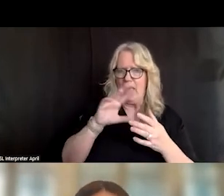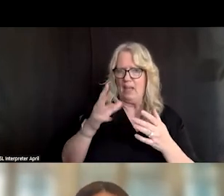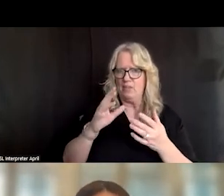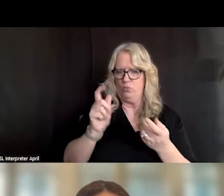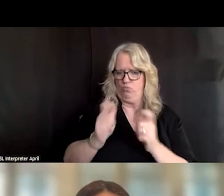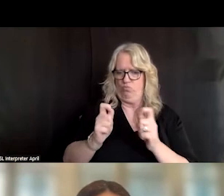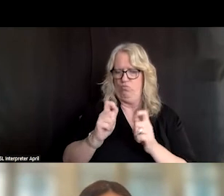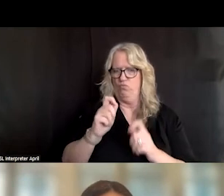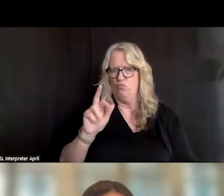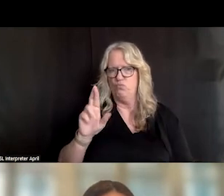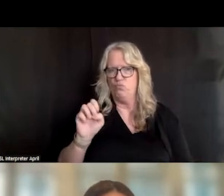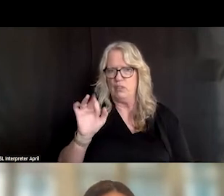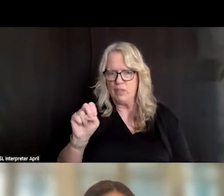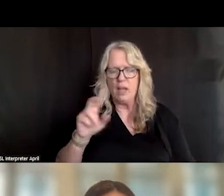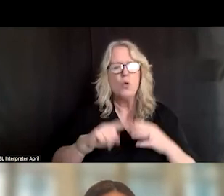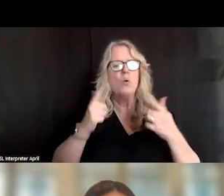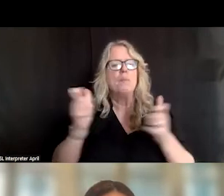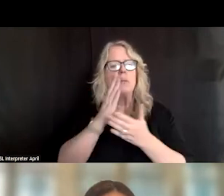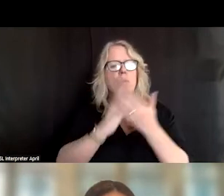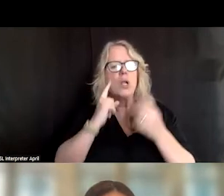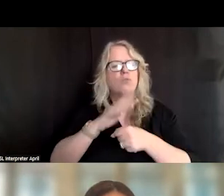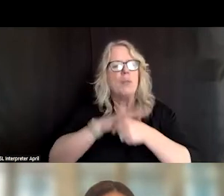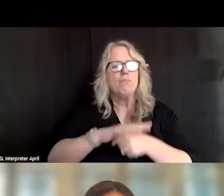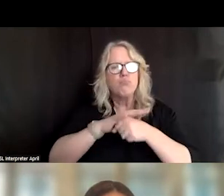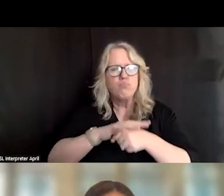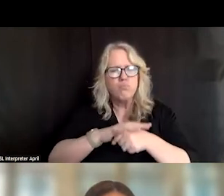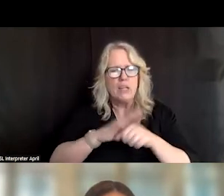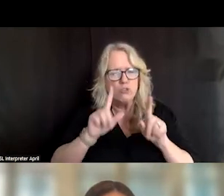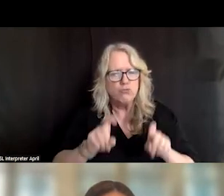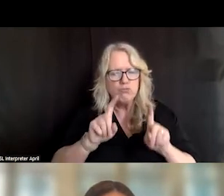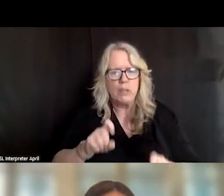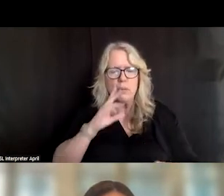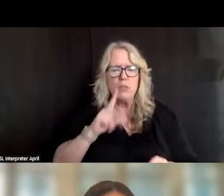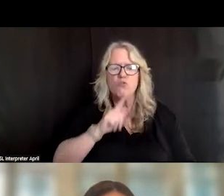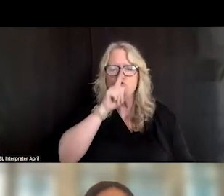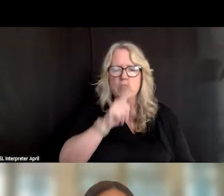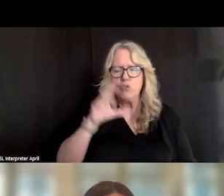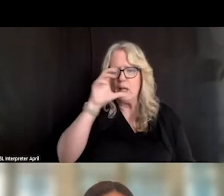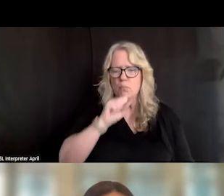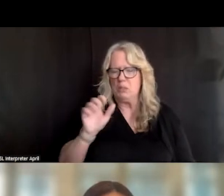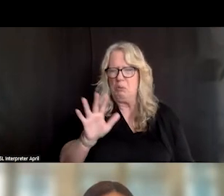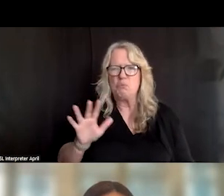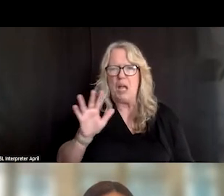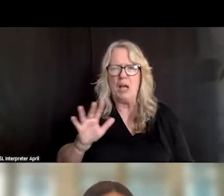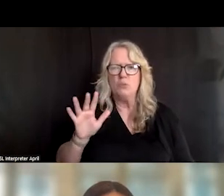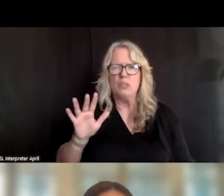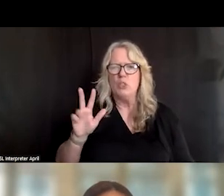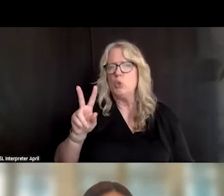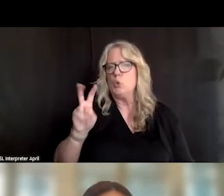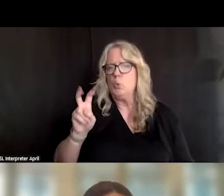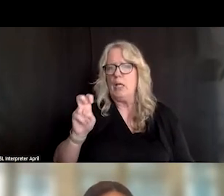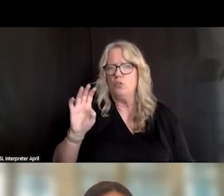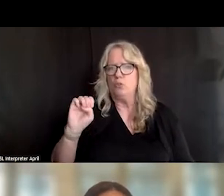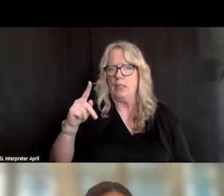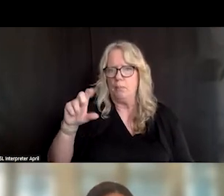biggest pieces of sort of pressure testing was the original estimate around 200 episodes